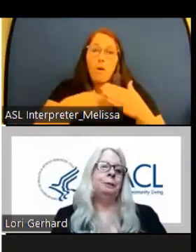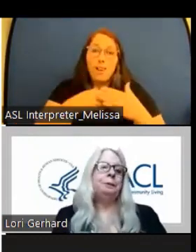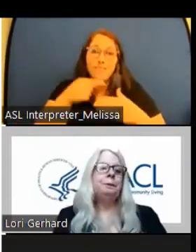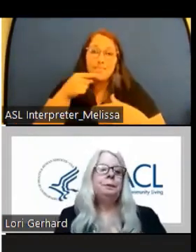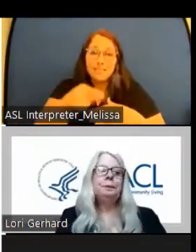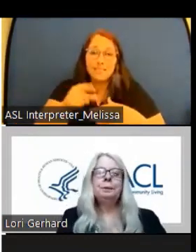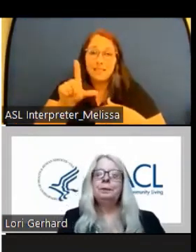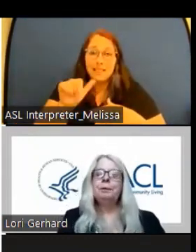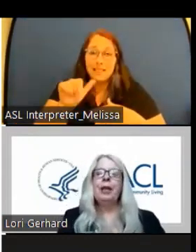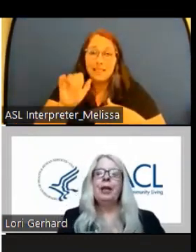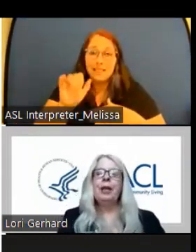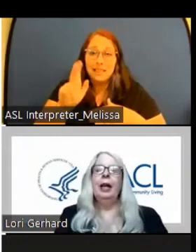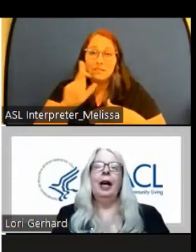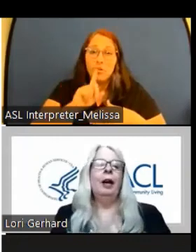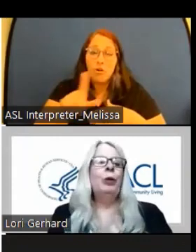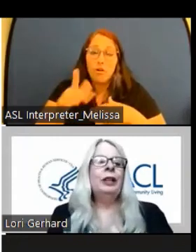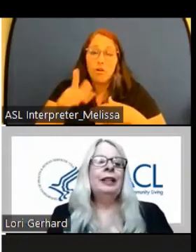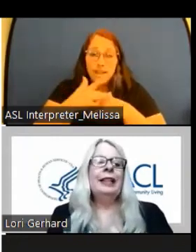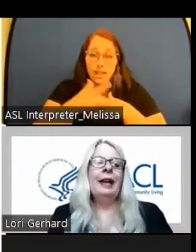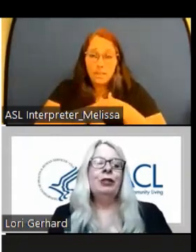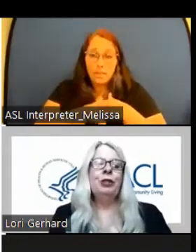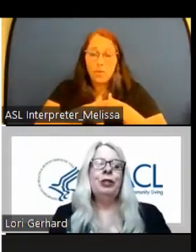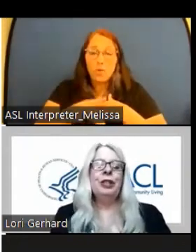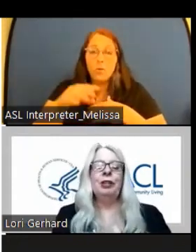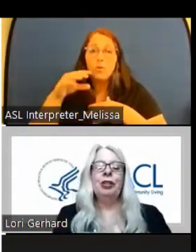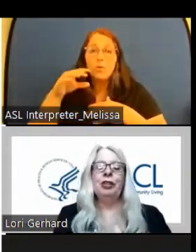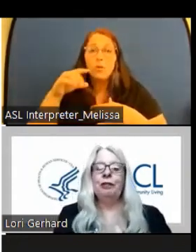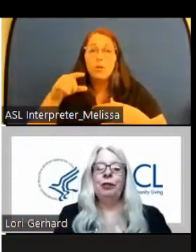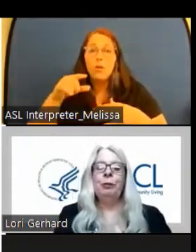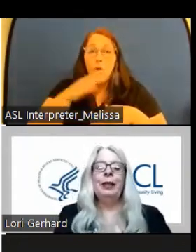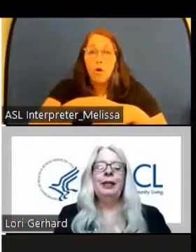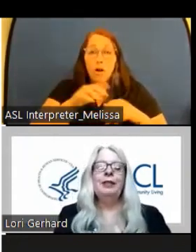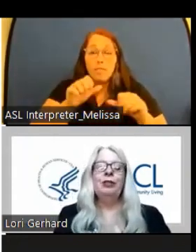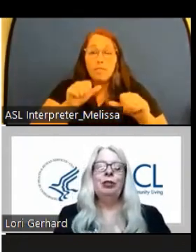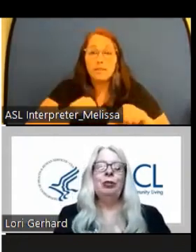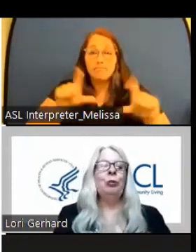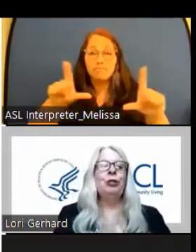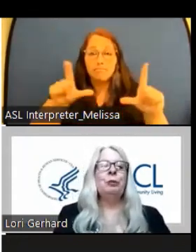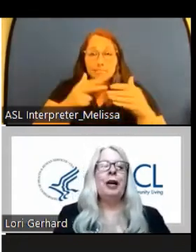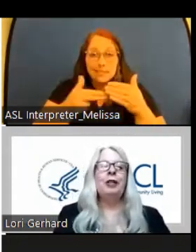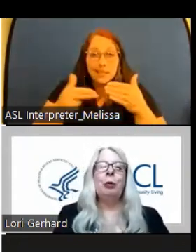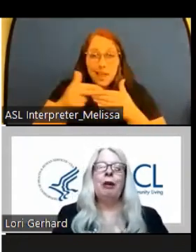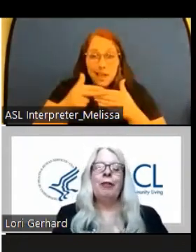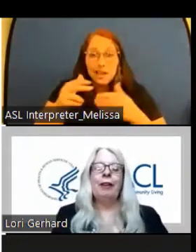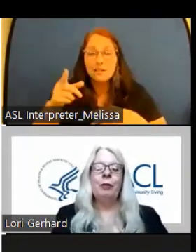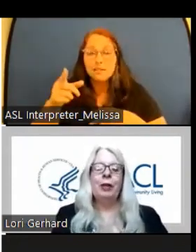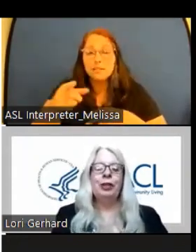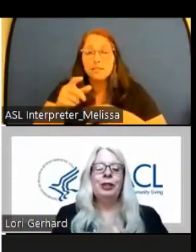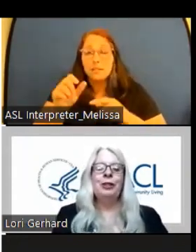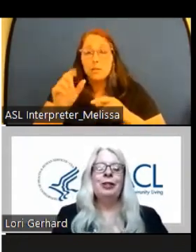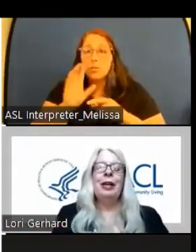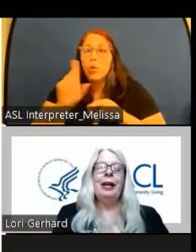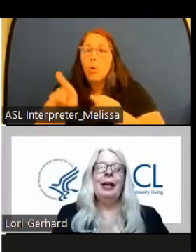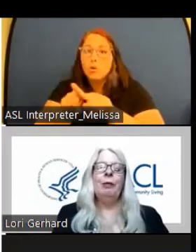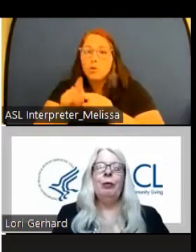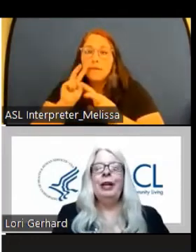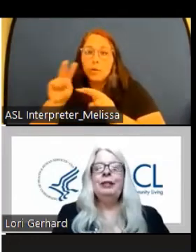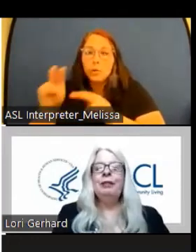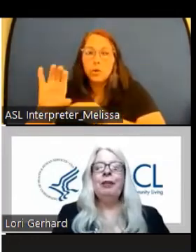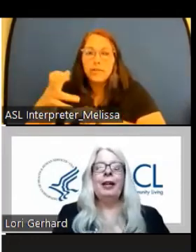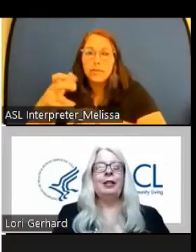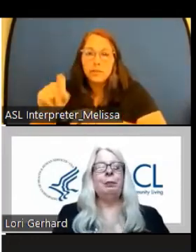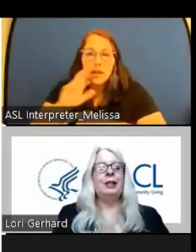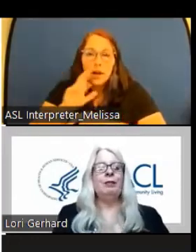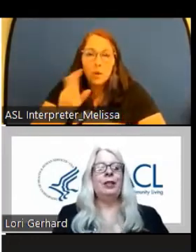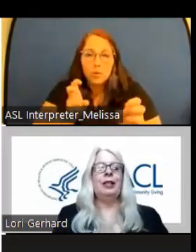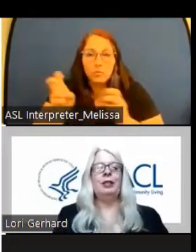webinar. We'd like to ask you to take just a few minutes to respond to our 5 questions and rate